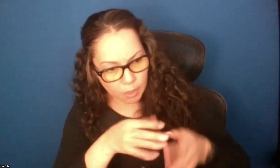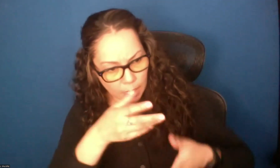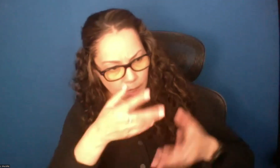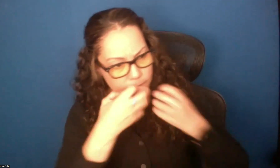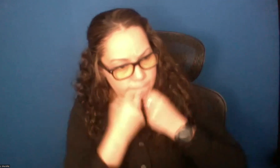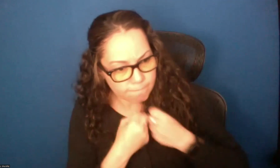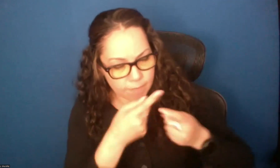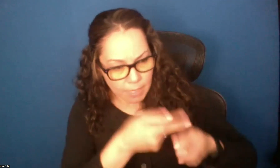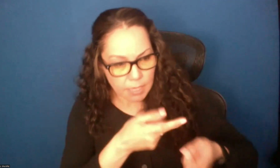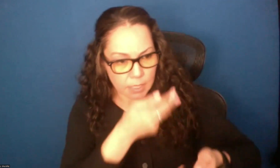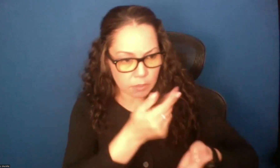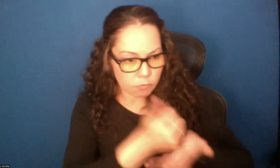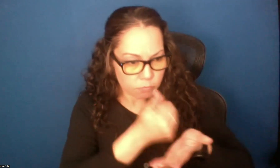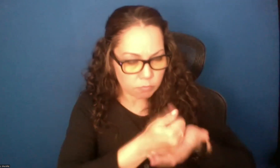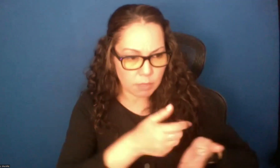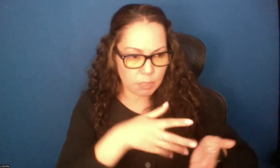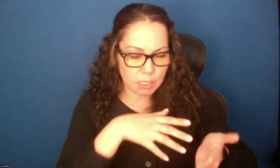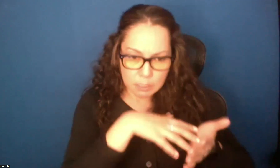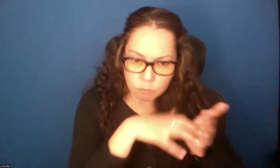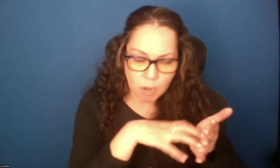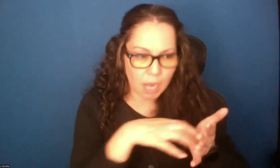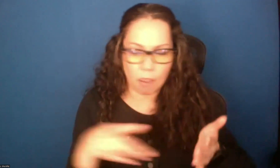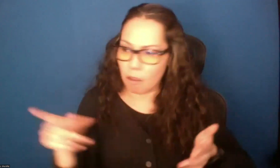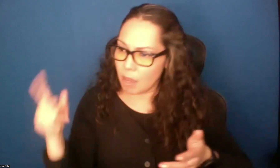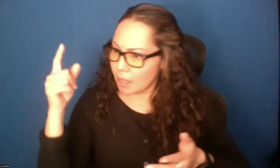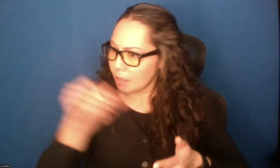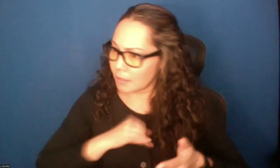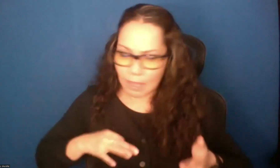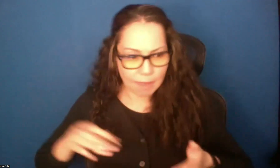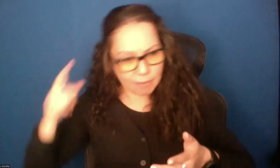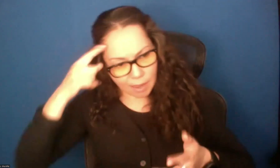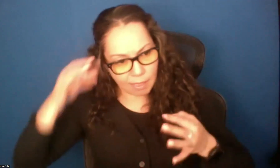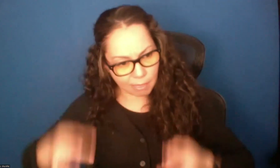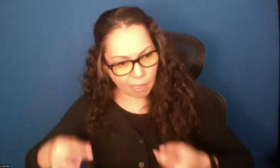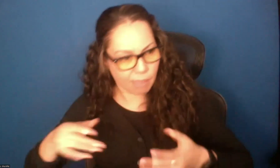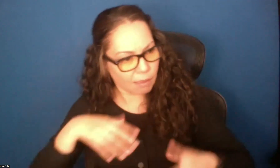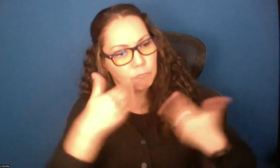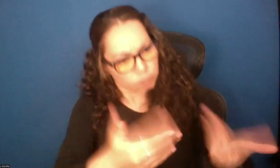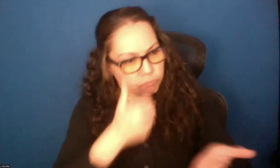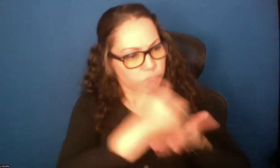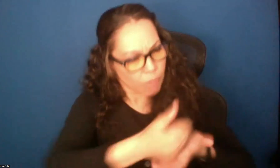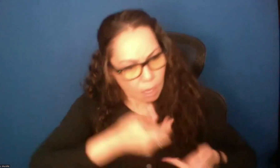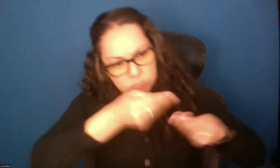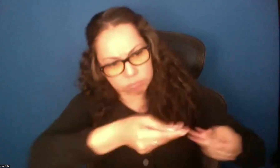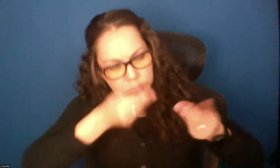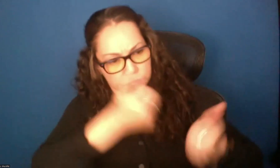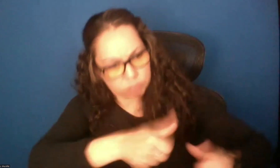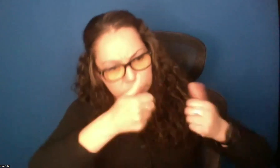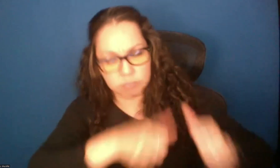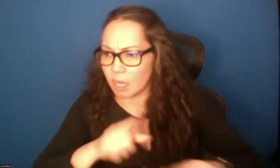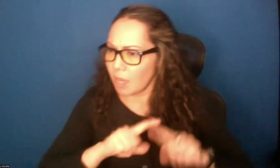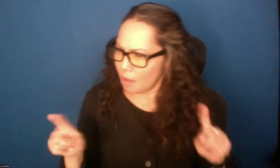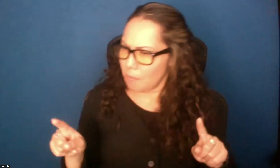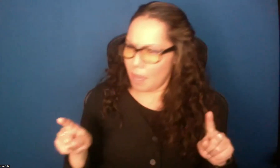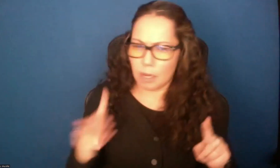and frail as she was. And this was in a very good nursing home where the nurses were as conscientious as one could